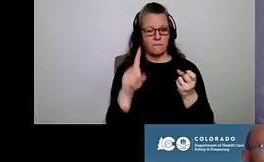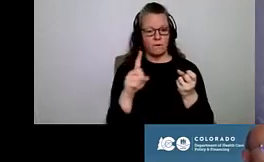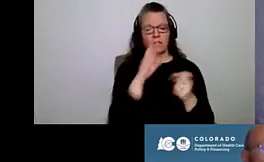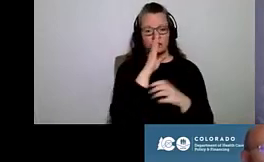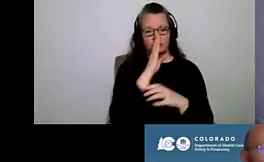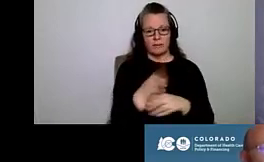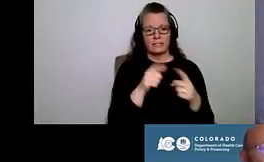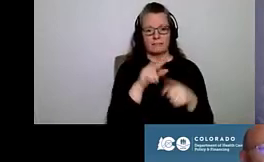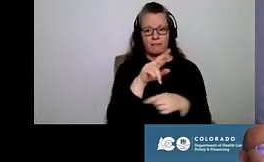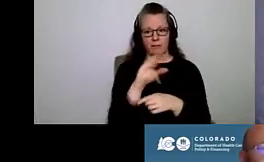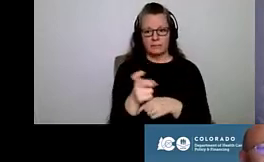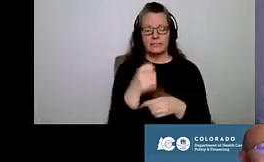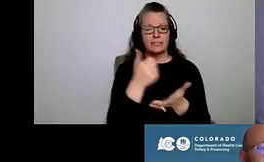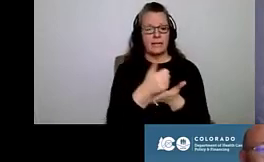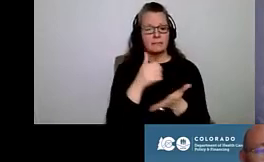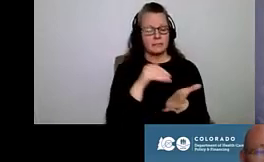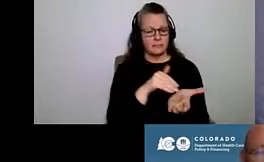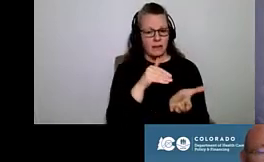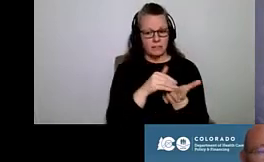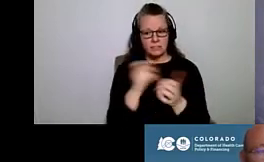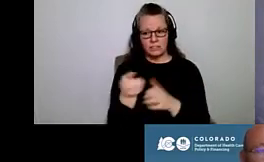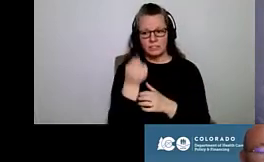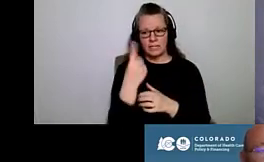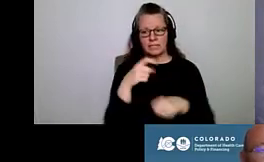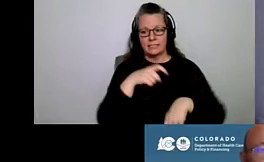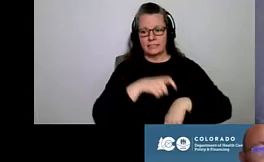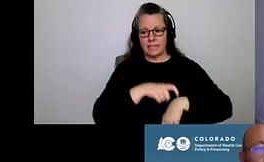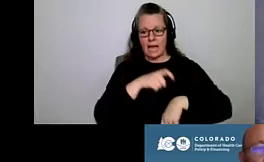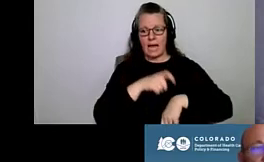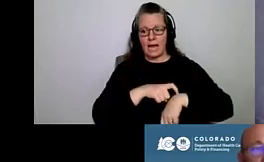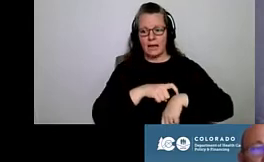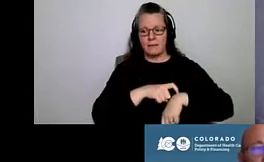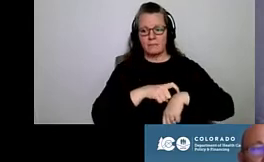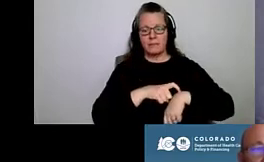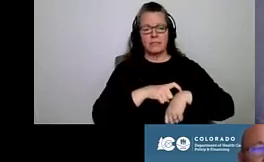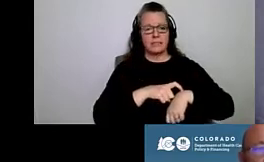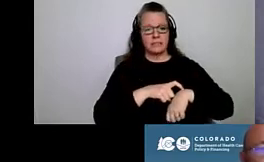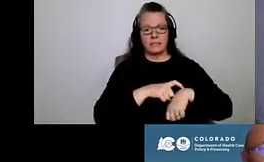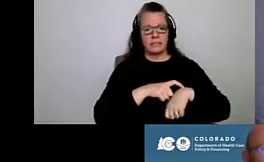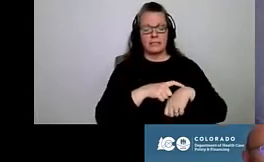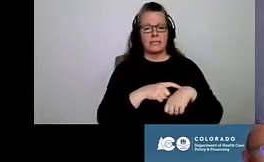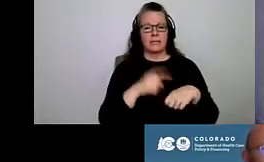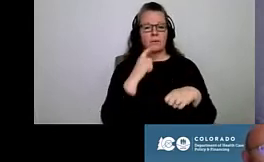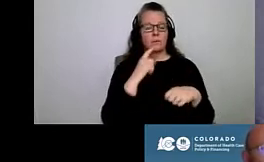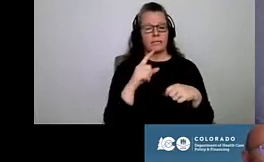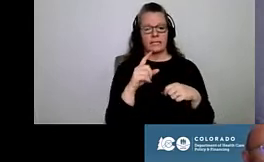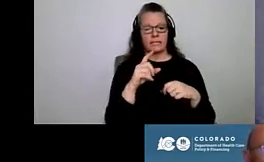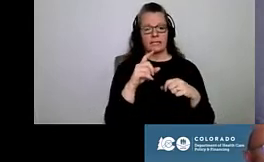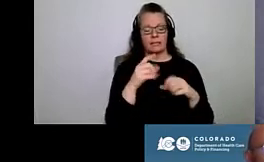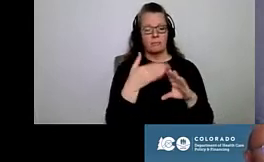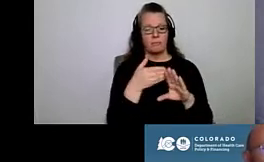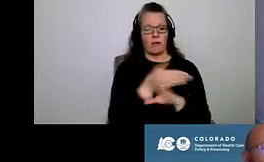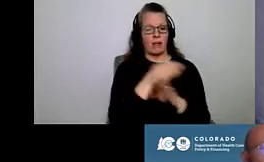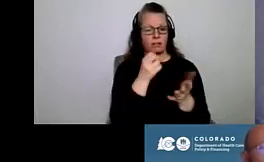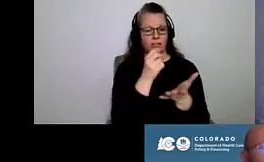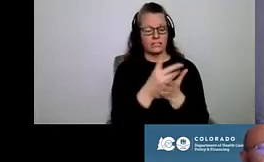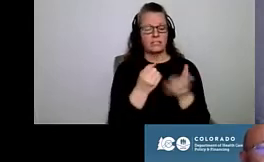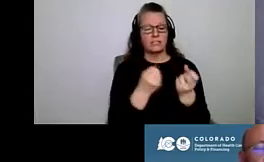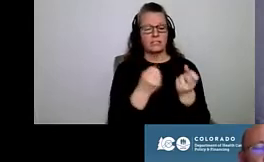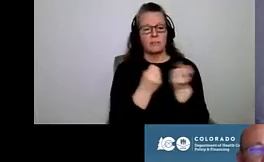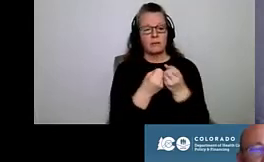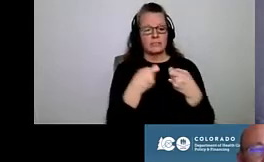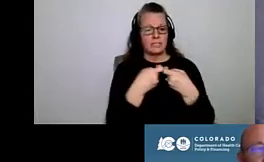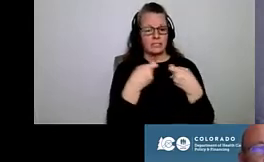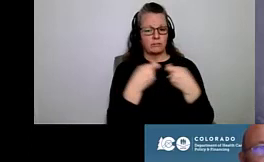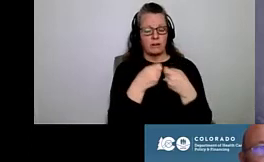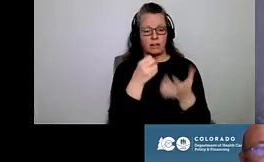It helps docs understand at the time of prescribing which drugs need a prior authorization. And it supports electronic prior